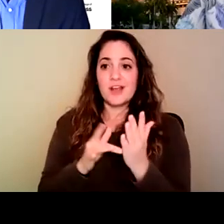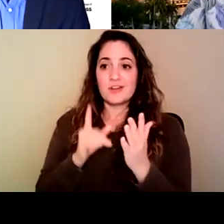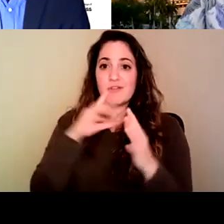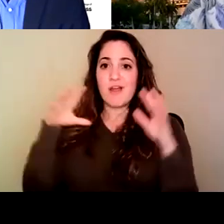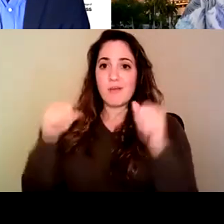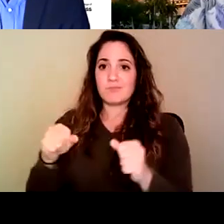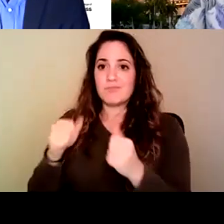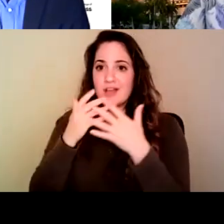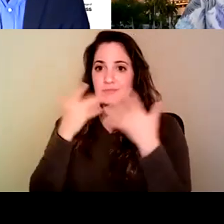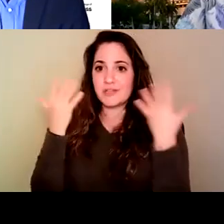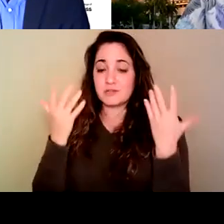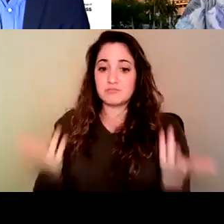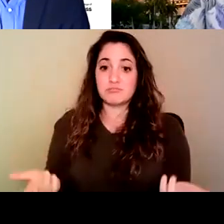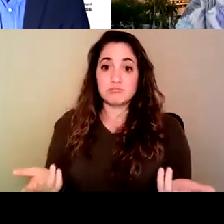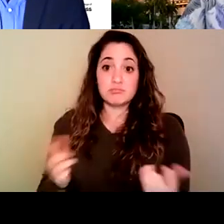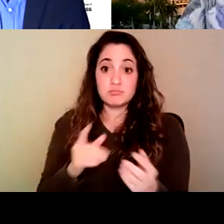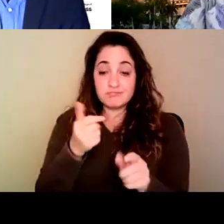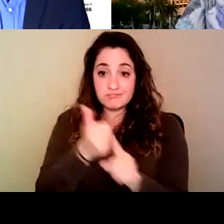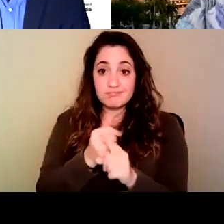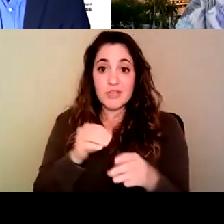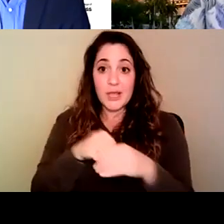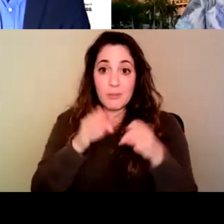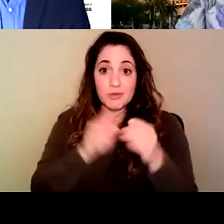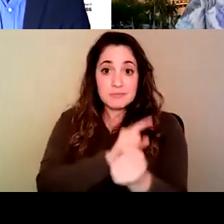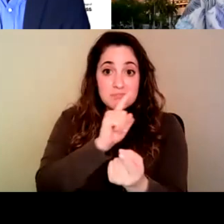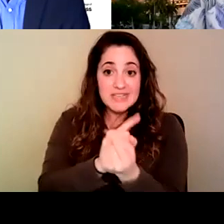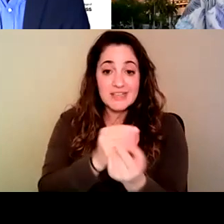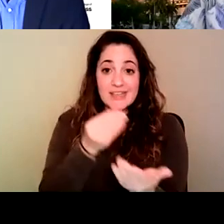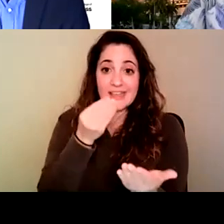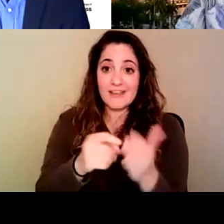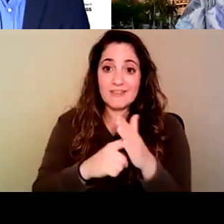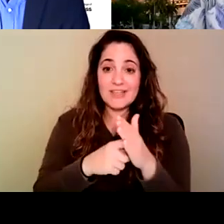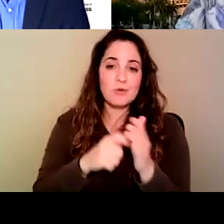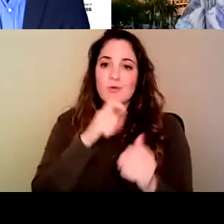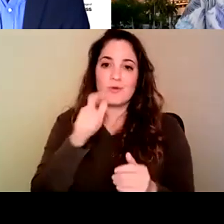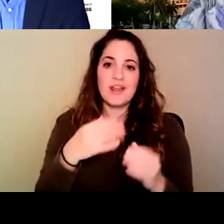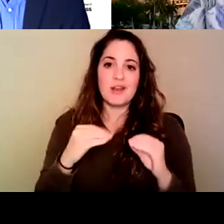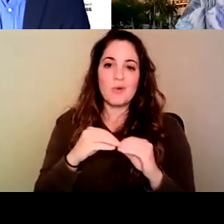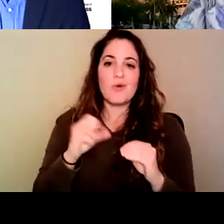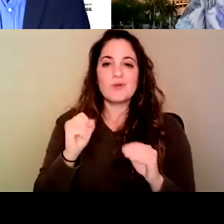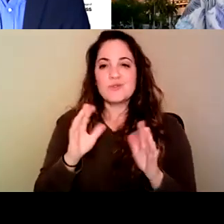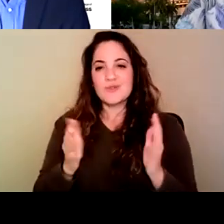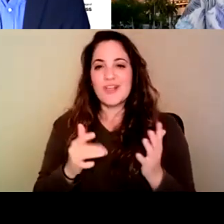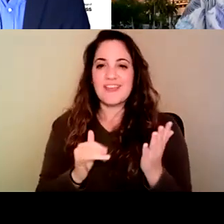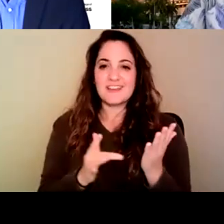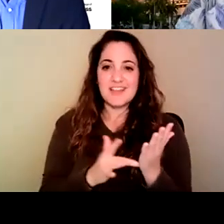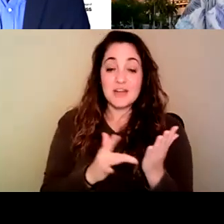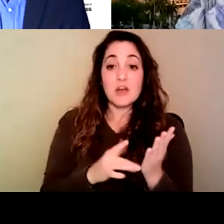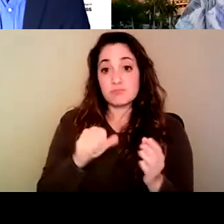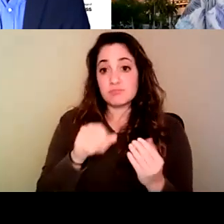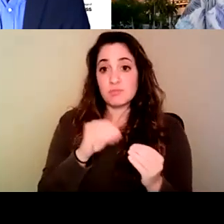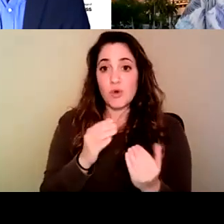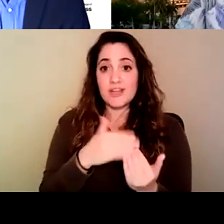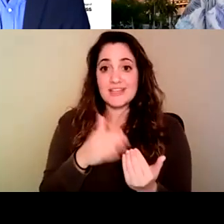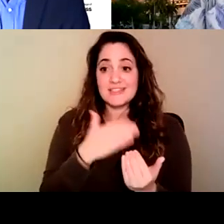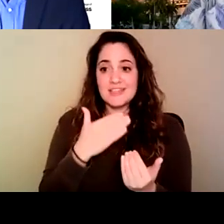You no longer have to meet the client and give them the keys. So you have to be careful that, you know, the technology, which makes it easier, doesn't take